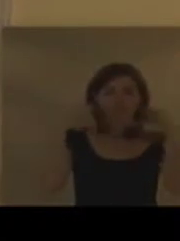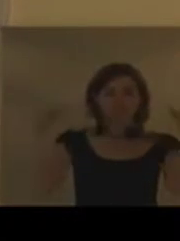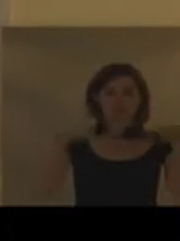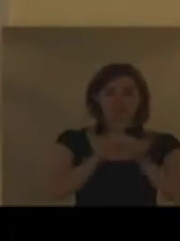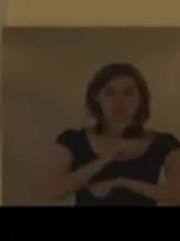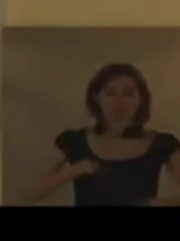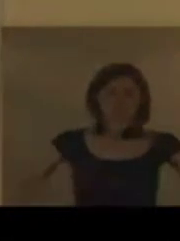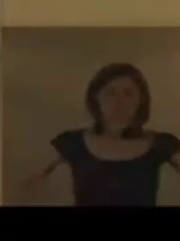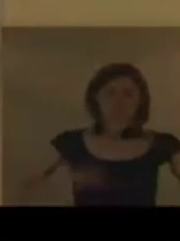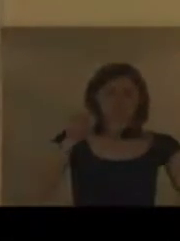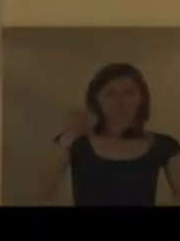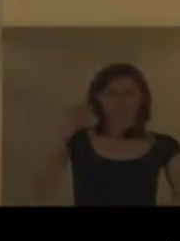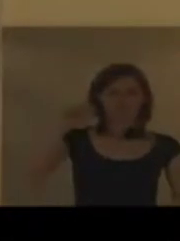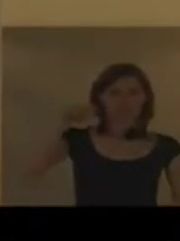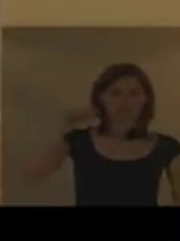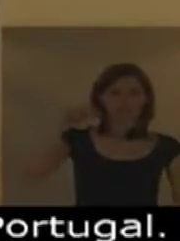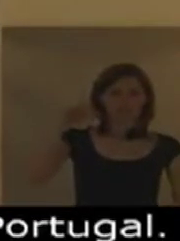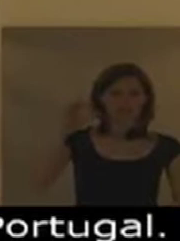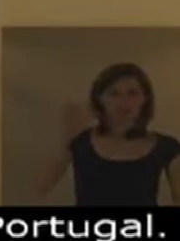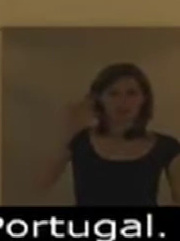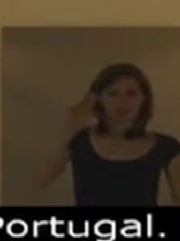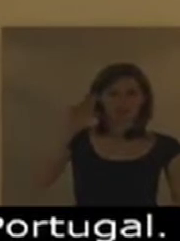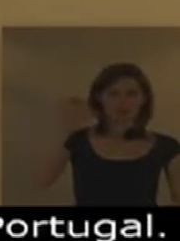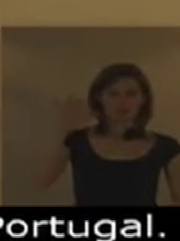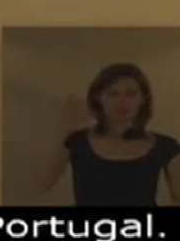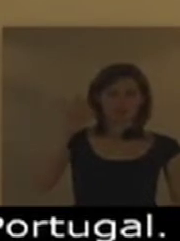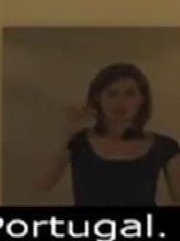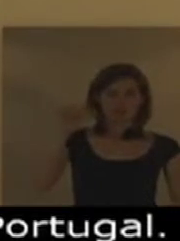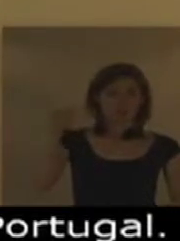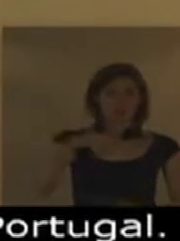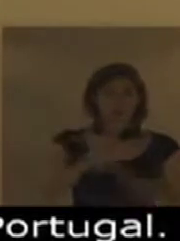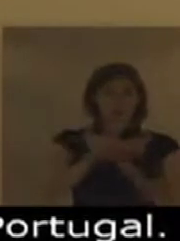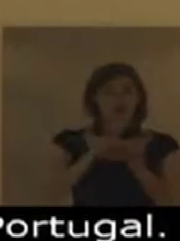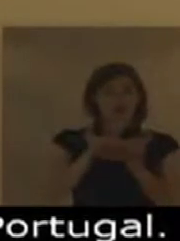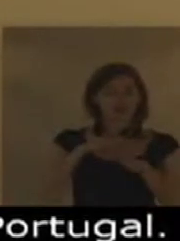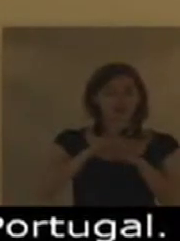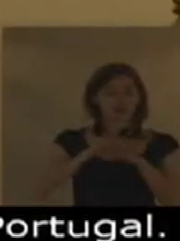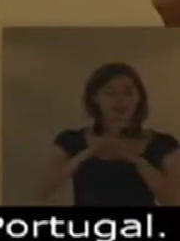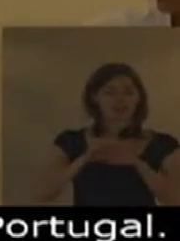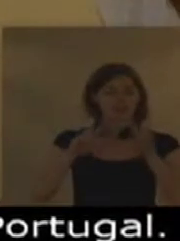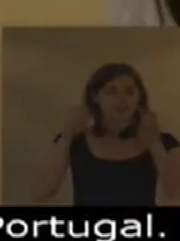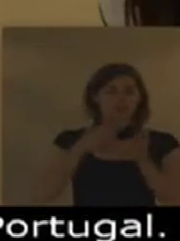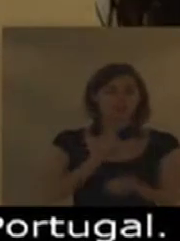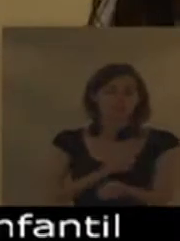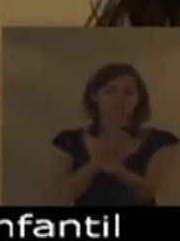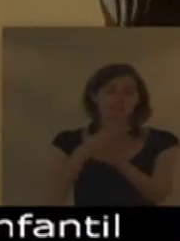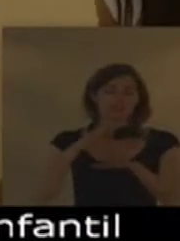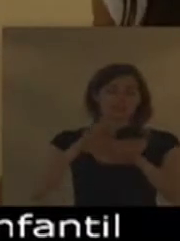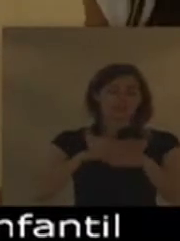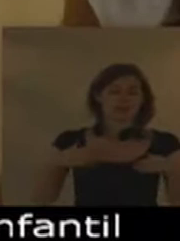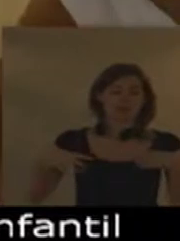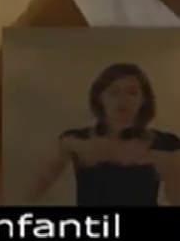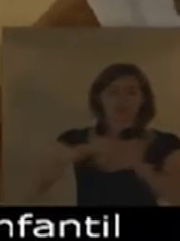Portugal, and she's going to talk to us on digital children's literature, new narratives